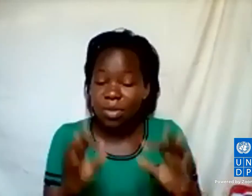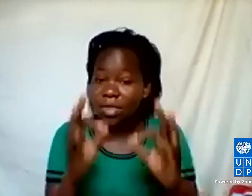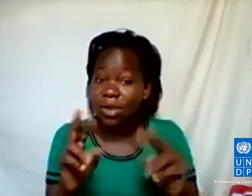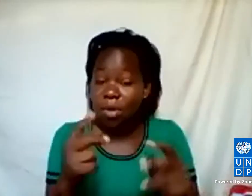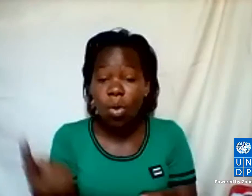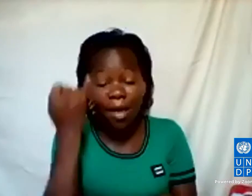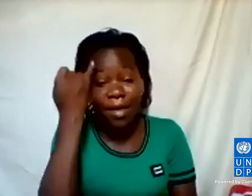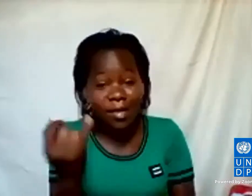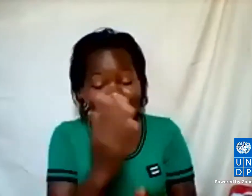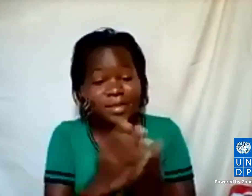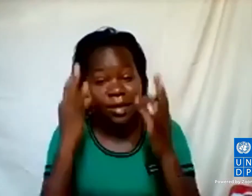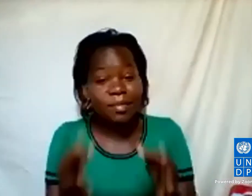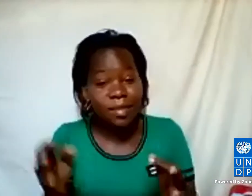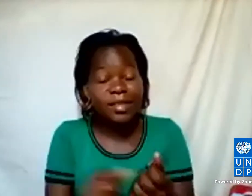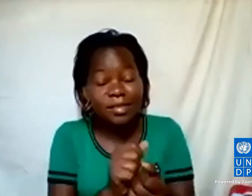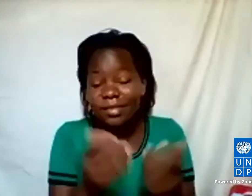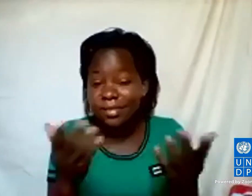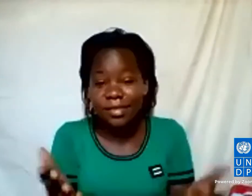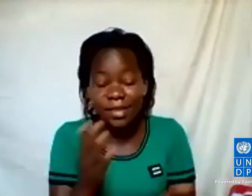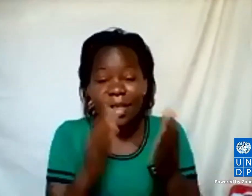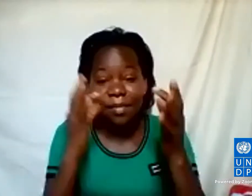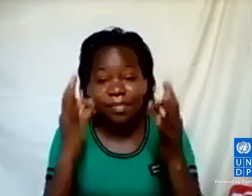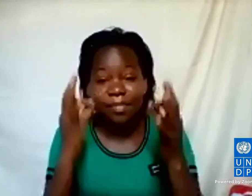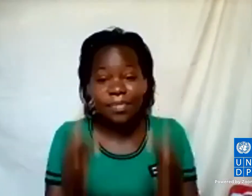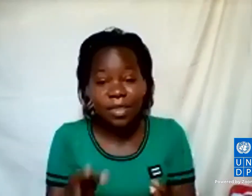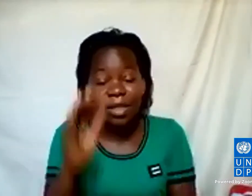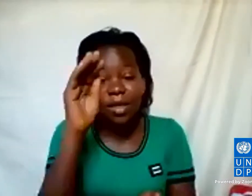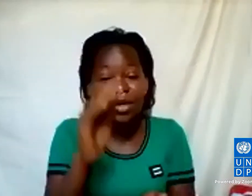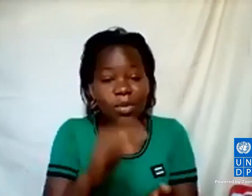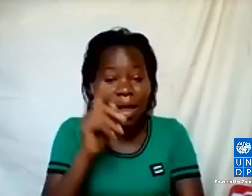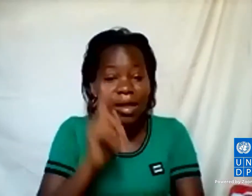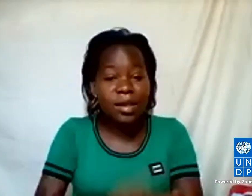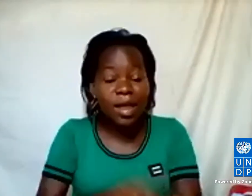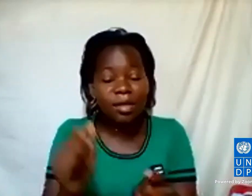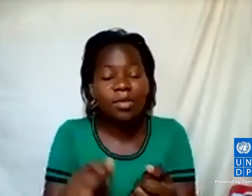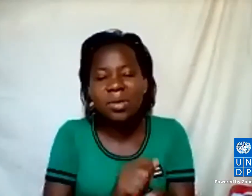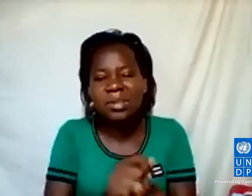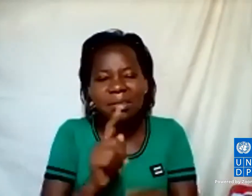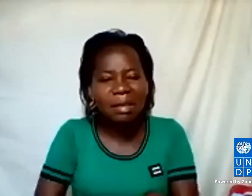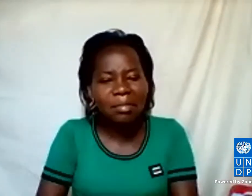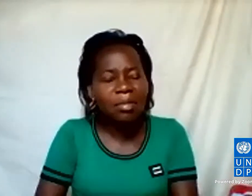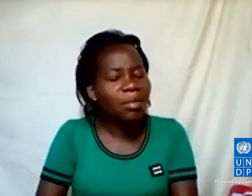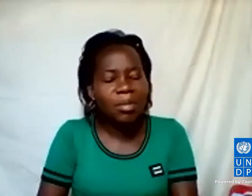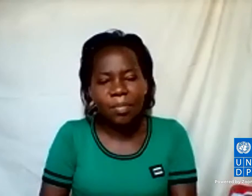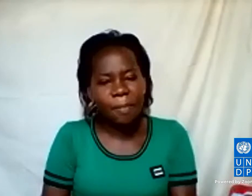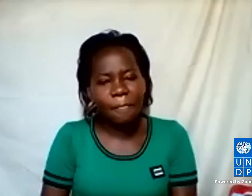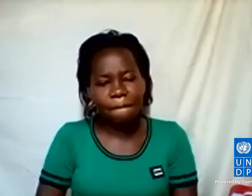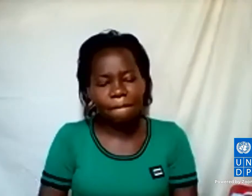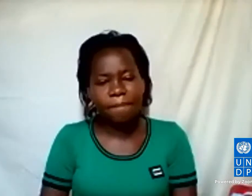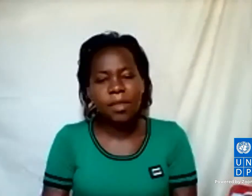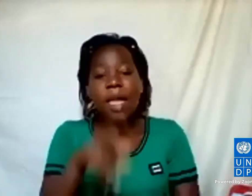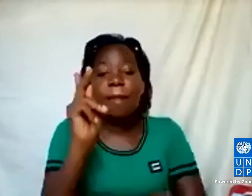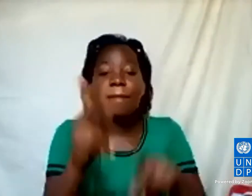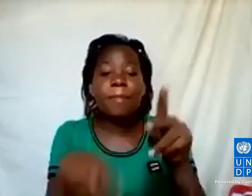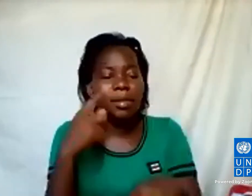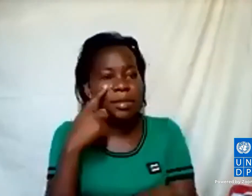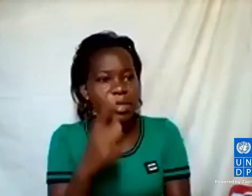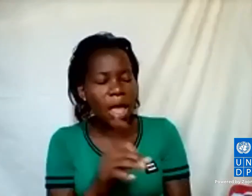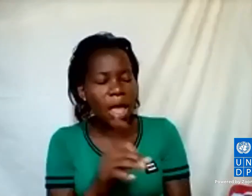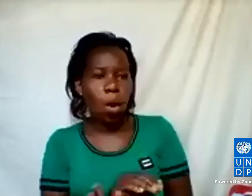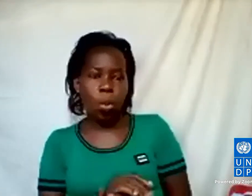cost. It can be something that reduces the time on how things are being done. But people will see you through when